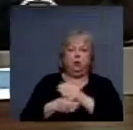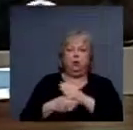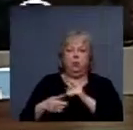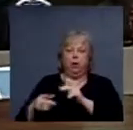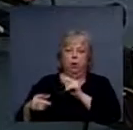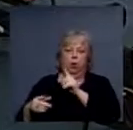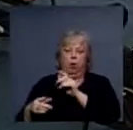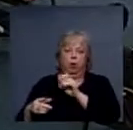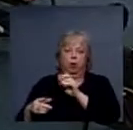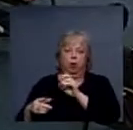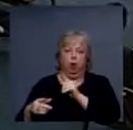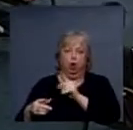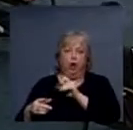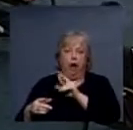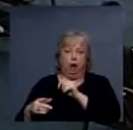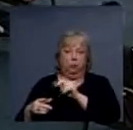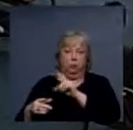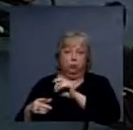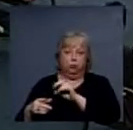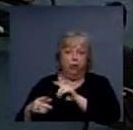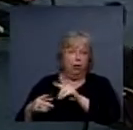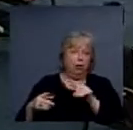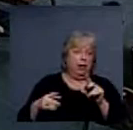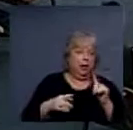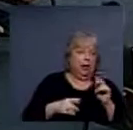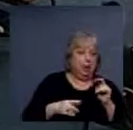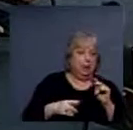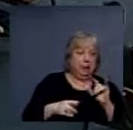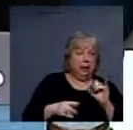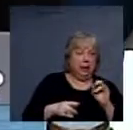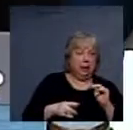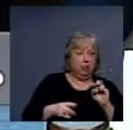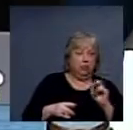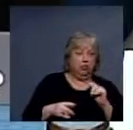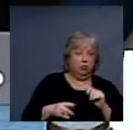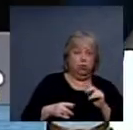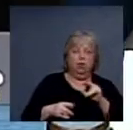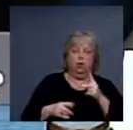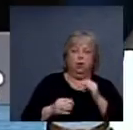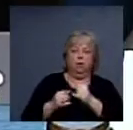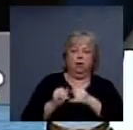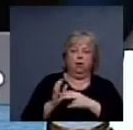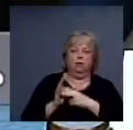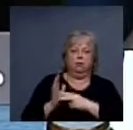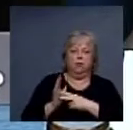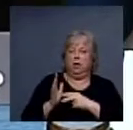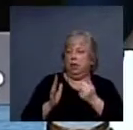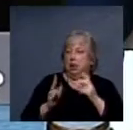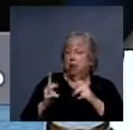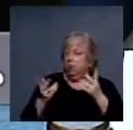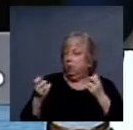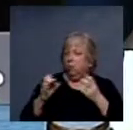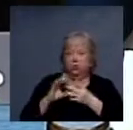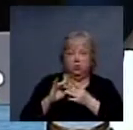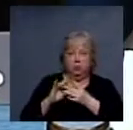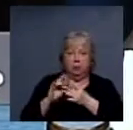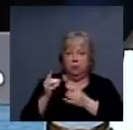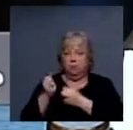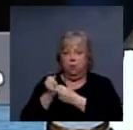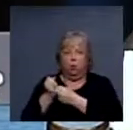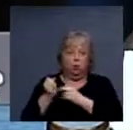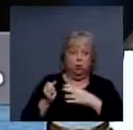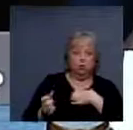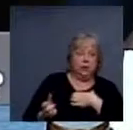Street. Third and final reading. Is there anyone here that wishes to either speak for or against this item? Anyone who wishes to speak for or against this